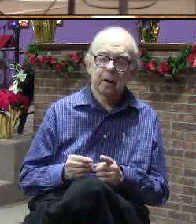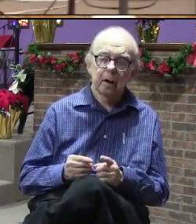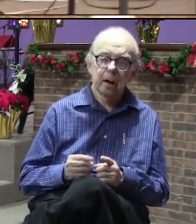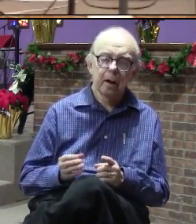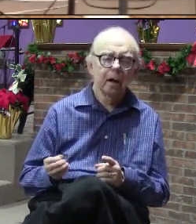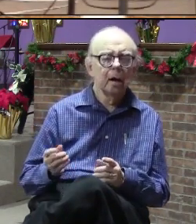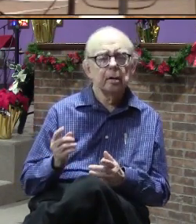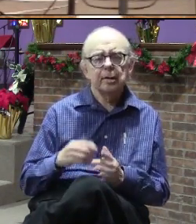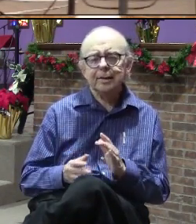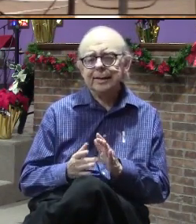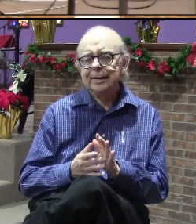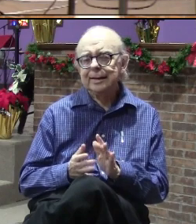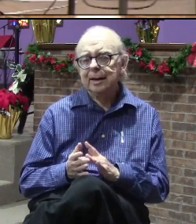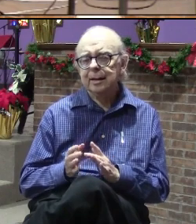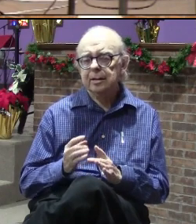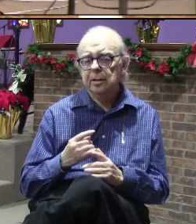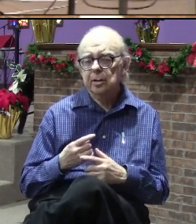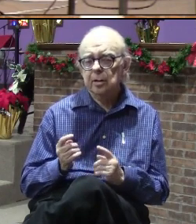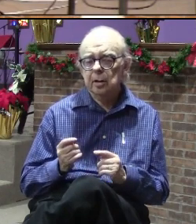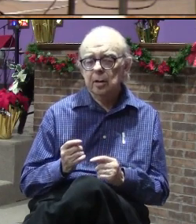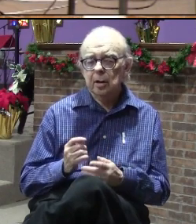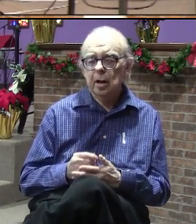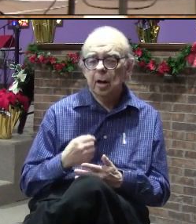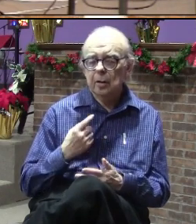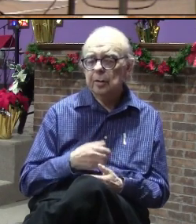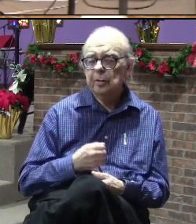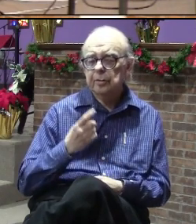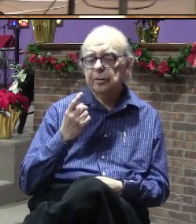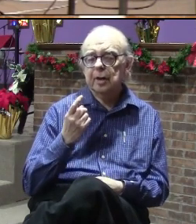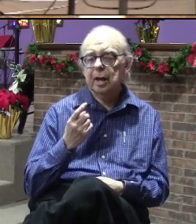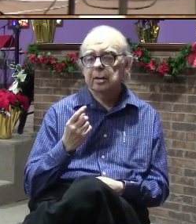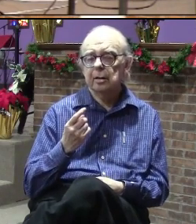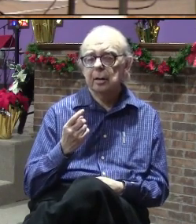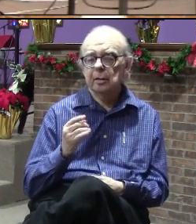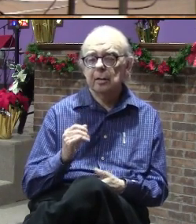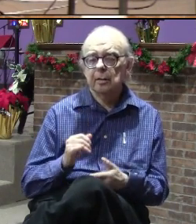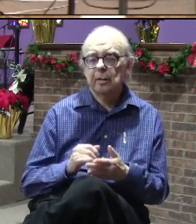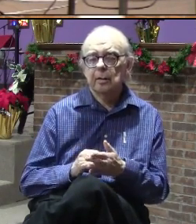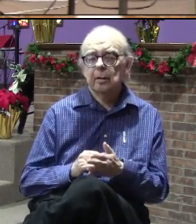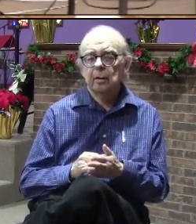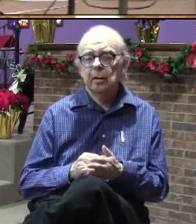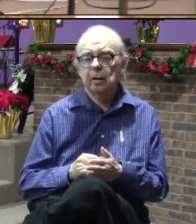And what Jesus is trying to help us to understand is this.